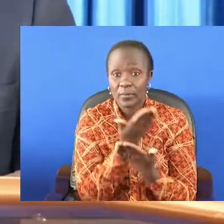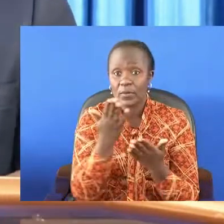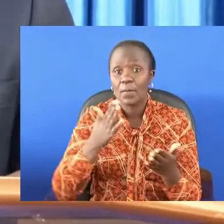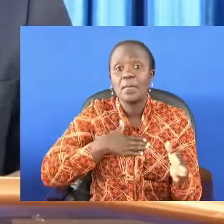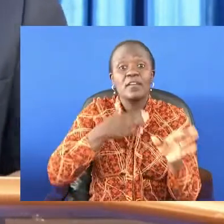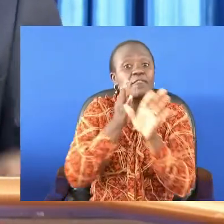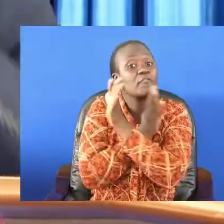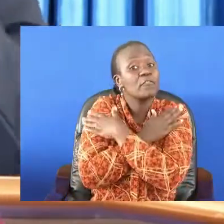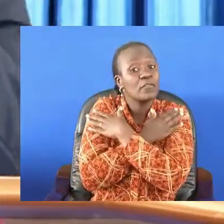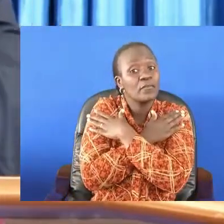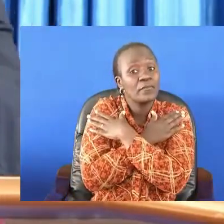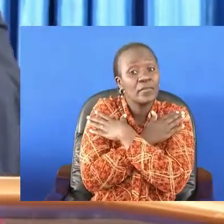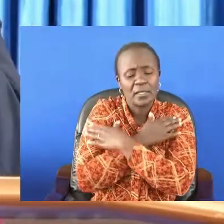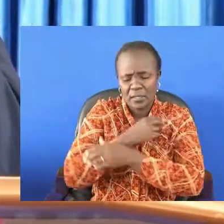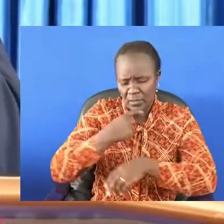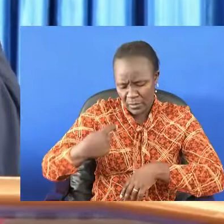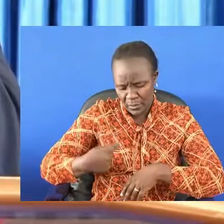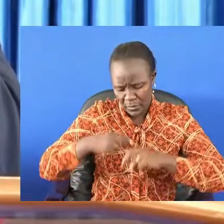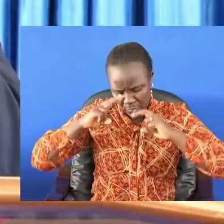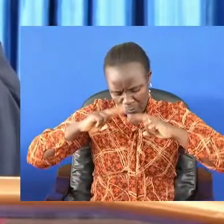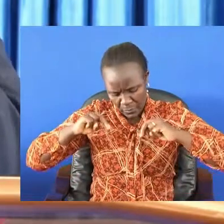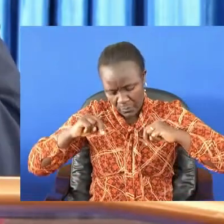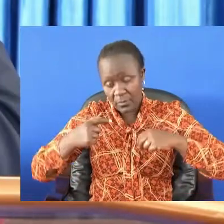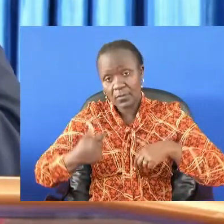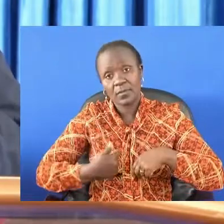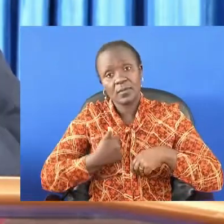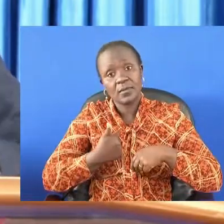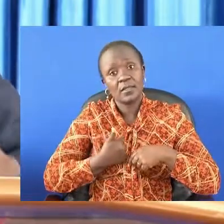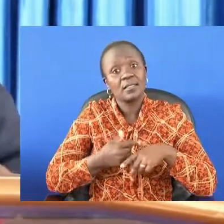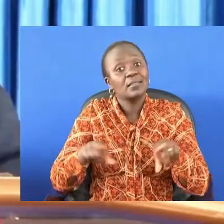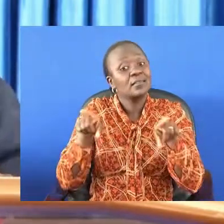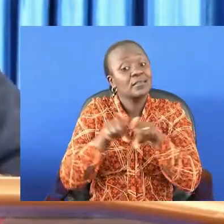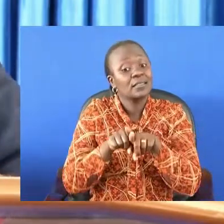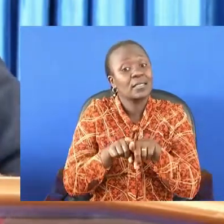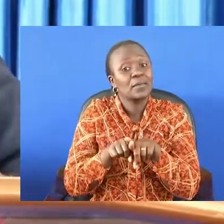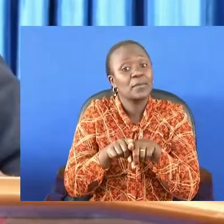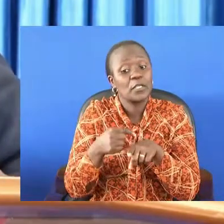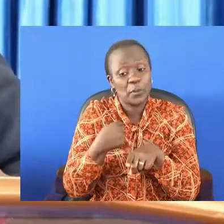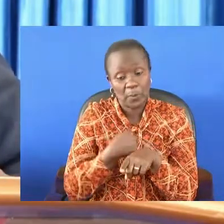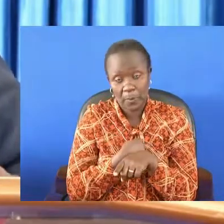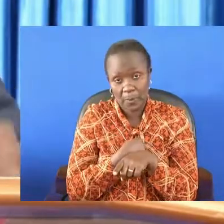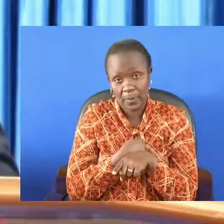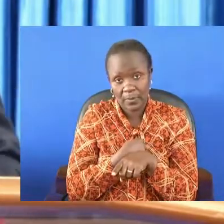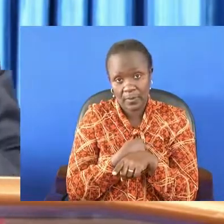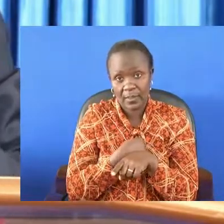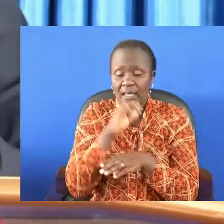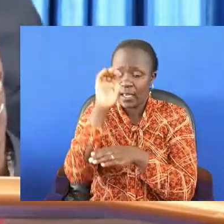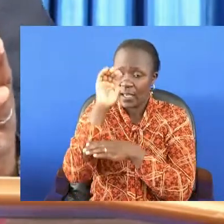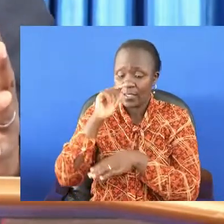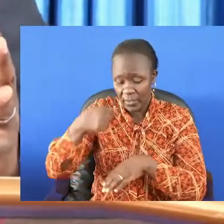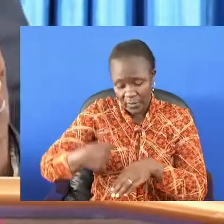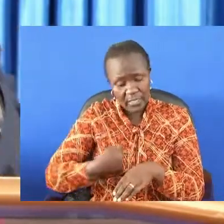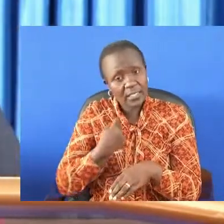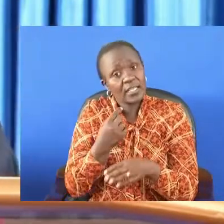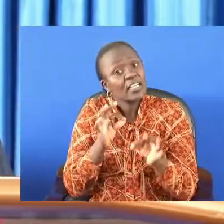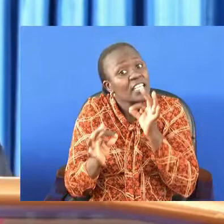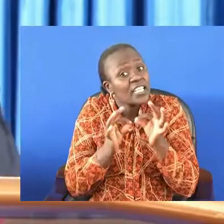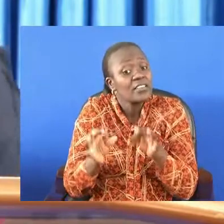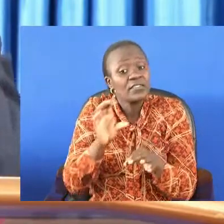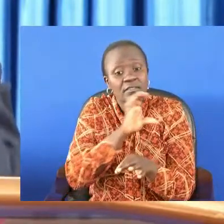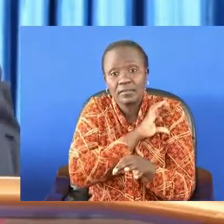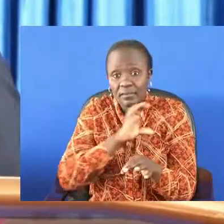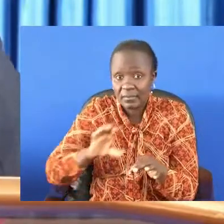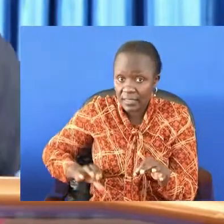friend, to examine yourself, even as I examine mine. And ask yourself, if